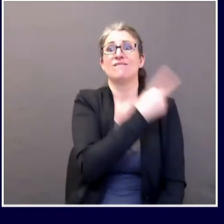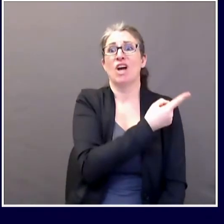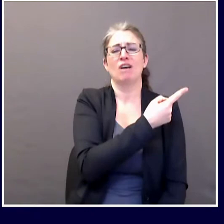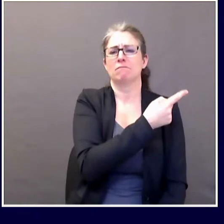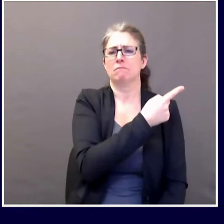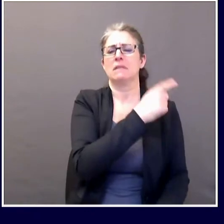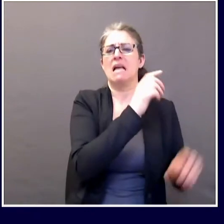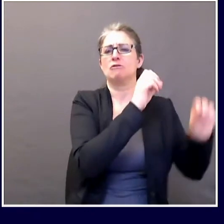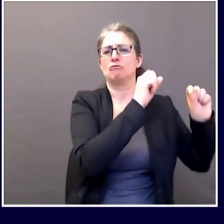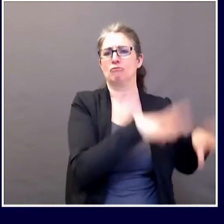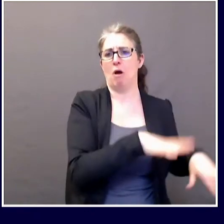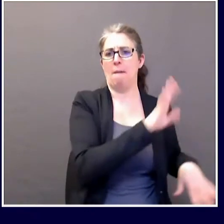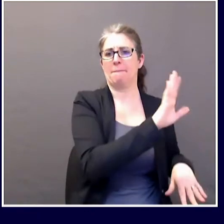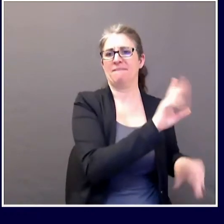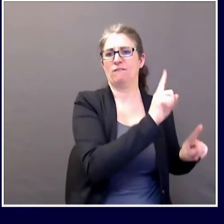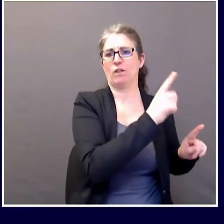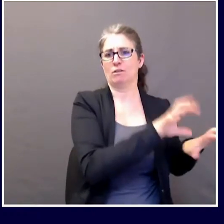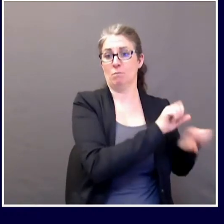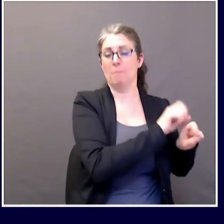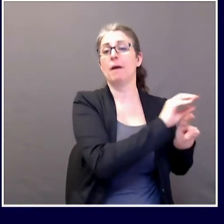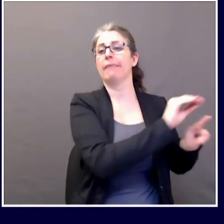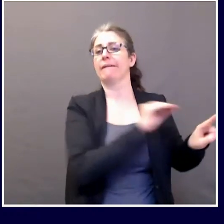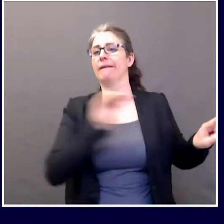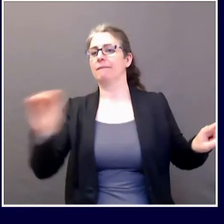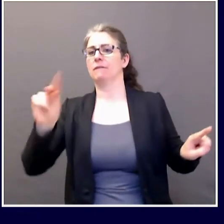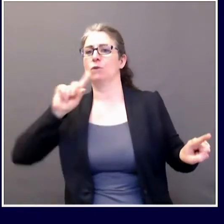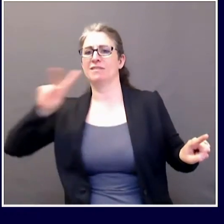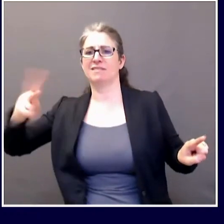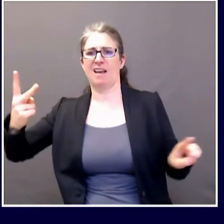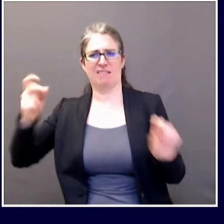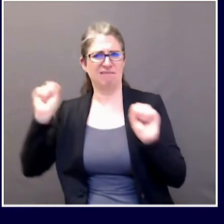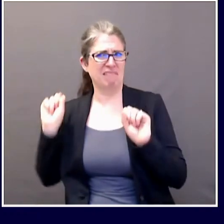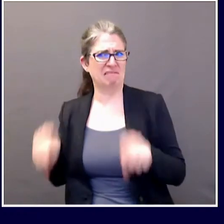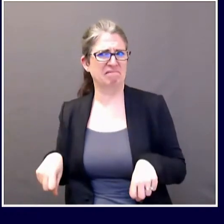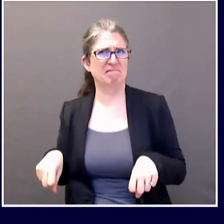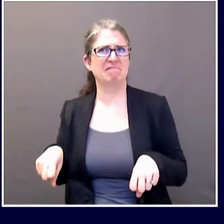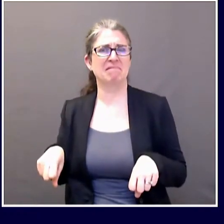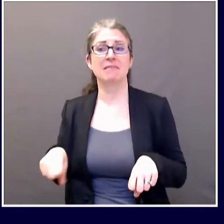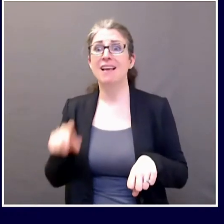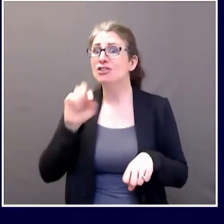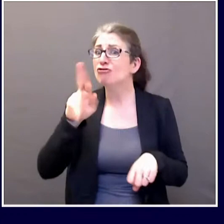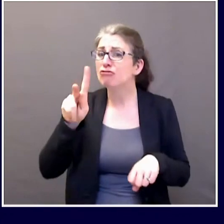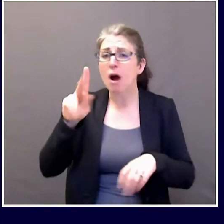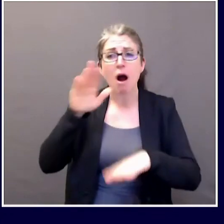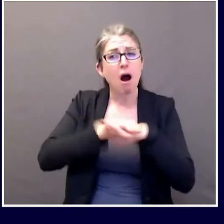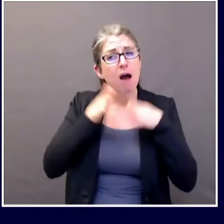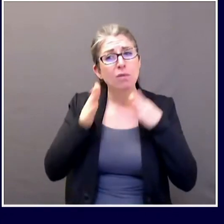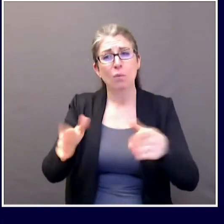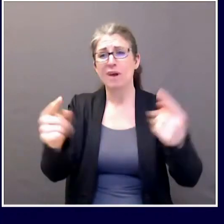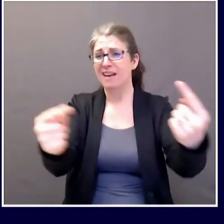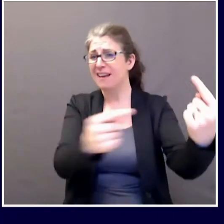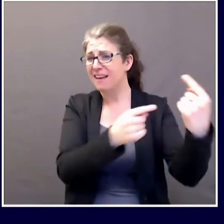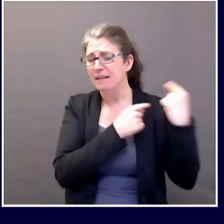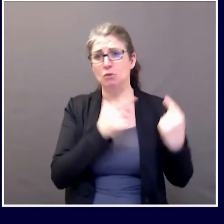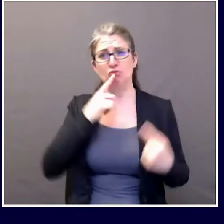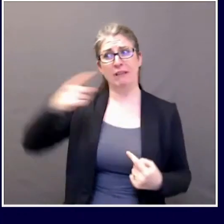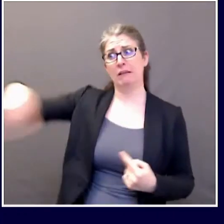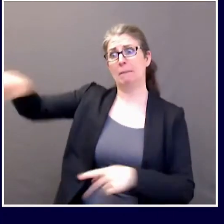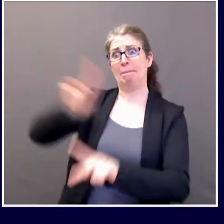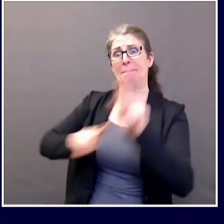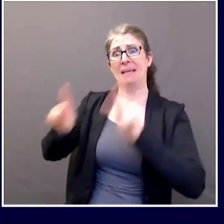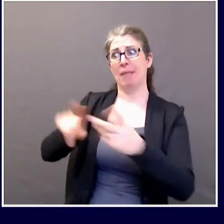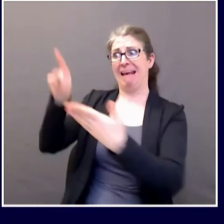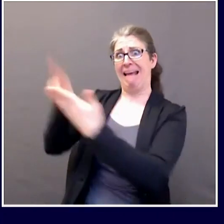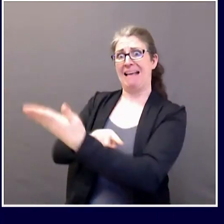interchangeable. But no, I don't have significant concerns about the supply of second doses, both this week or in general. Okay.